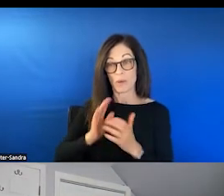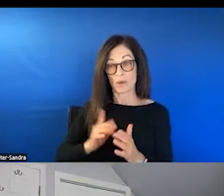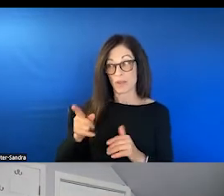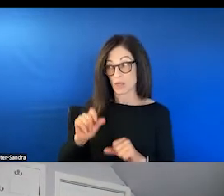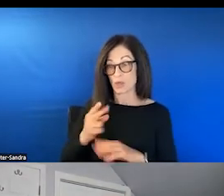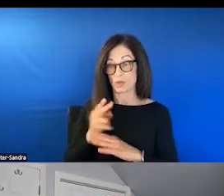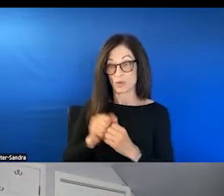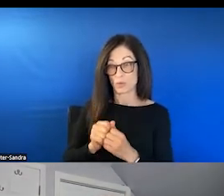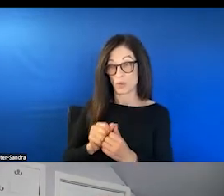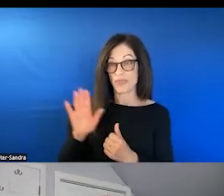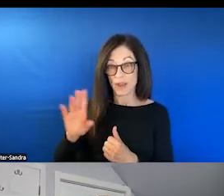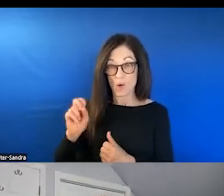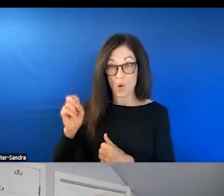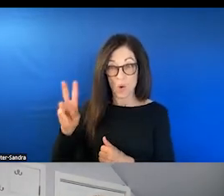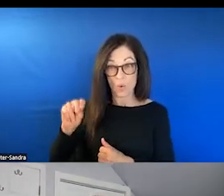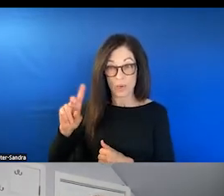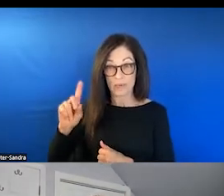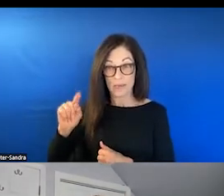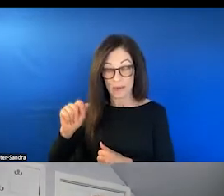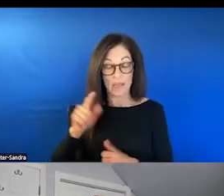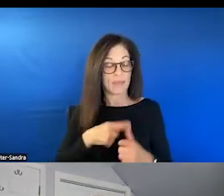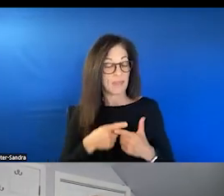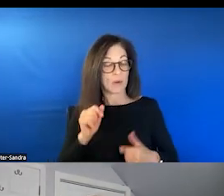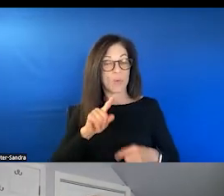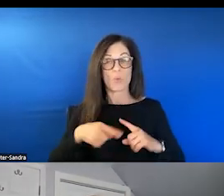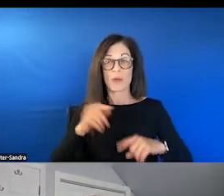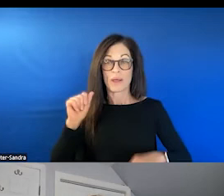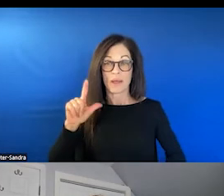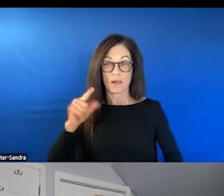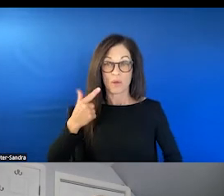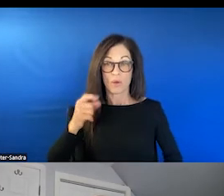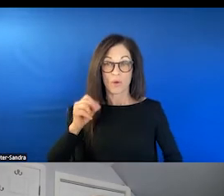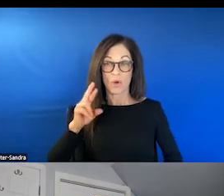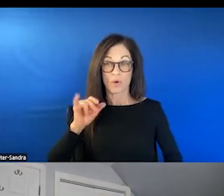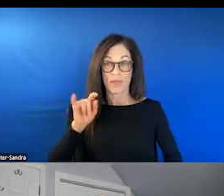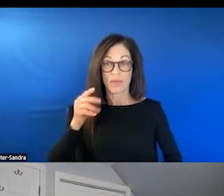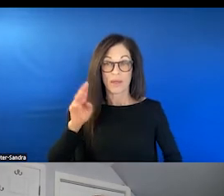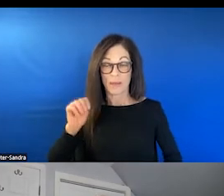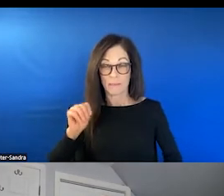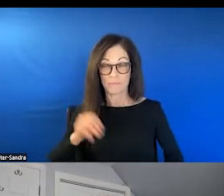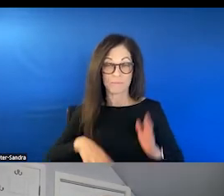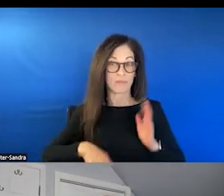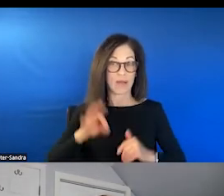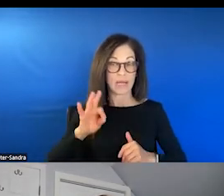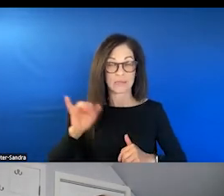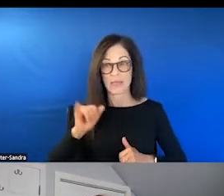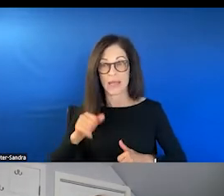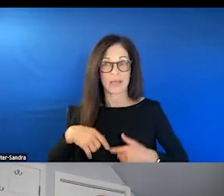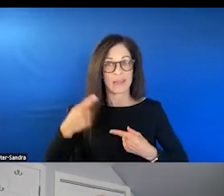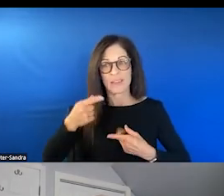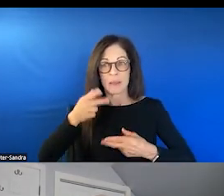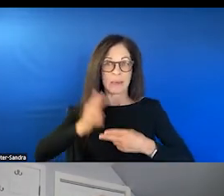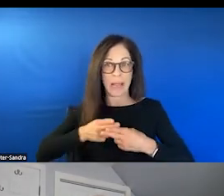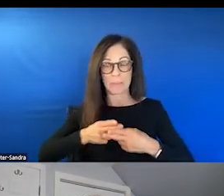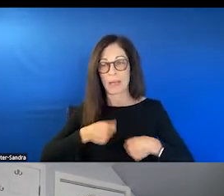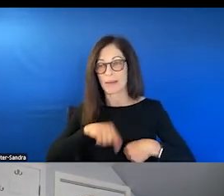data. That way, the algorithm, when the algorithm finds for Herman Munster at 1313 Mockingbird